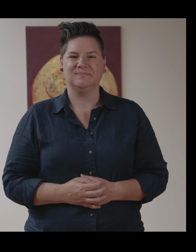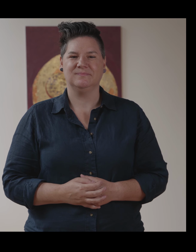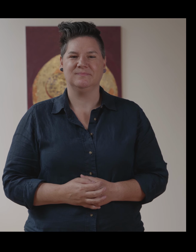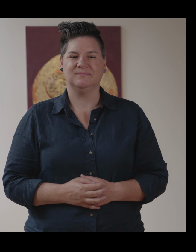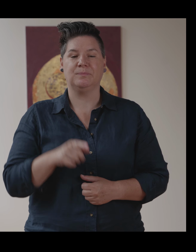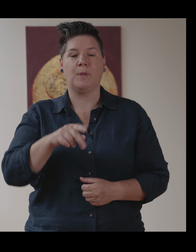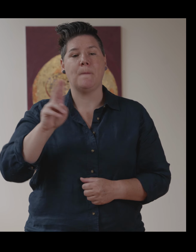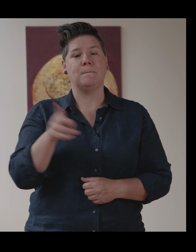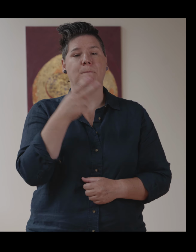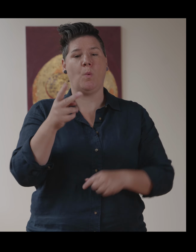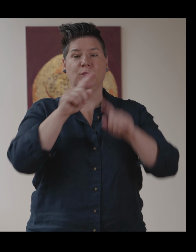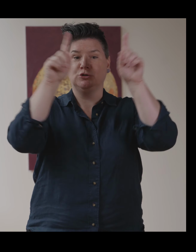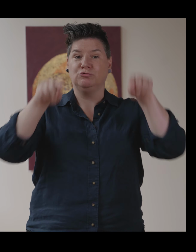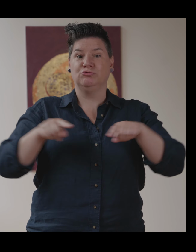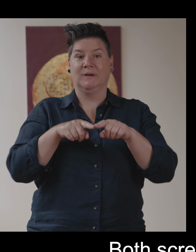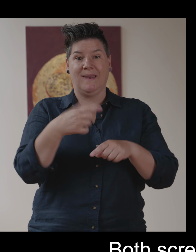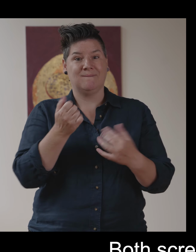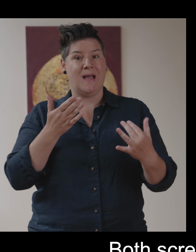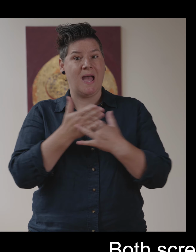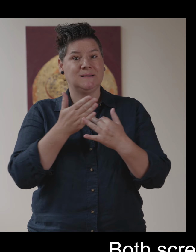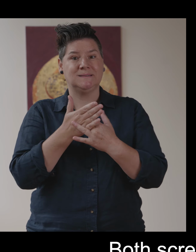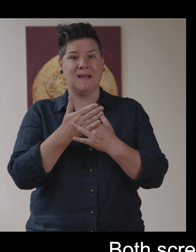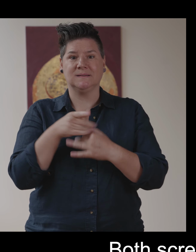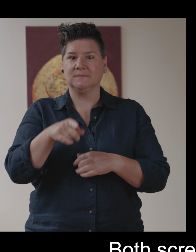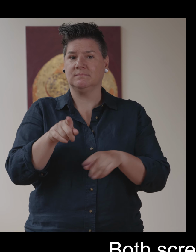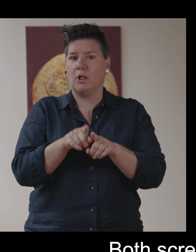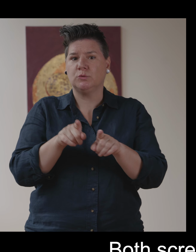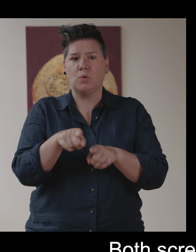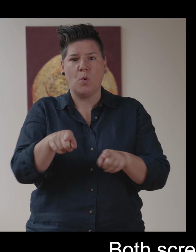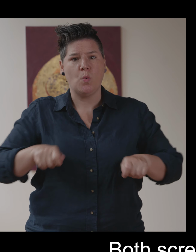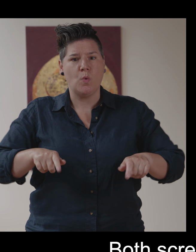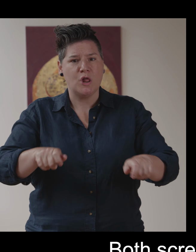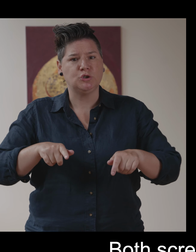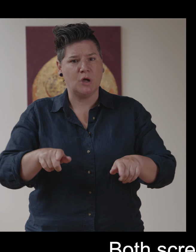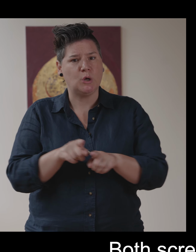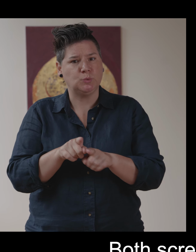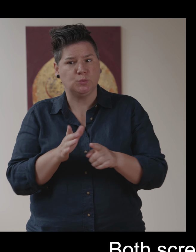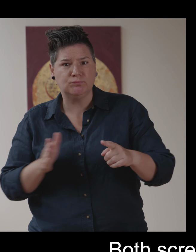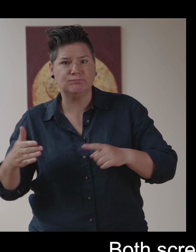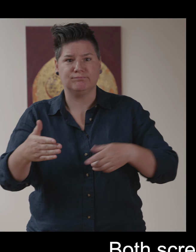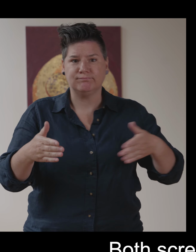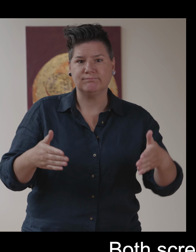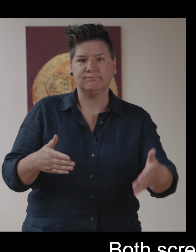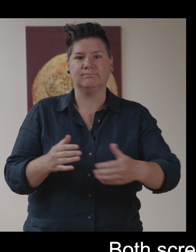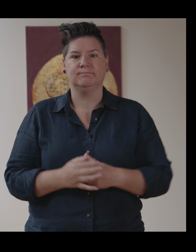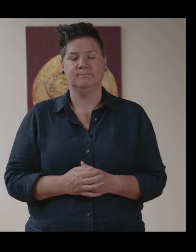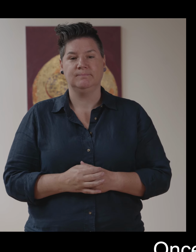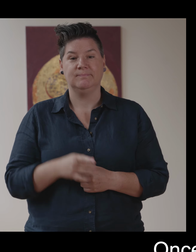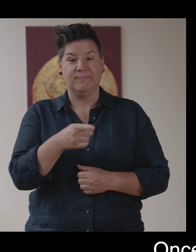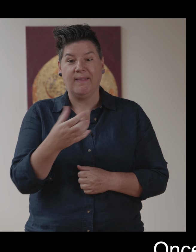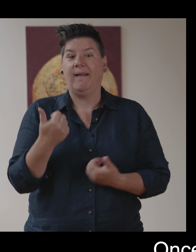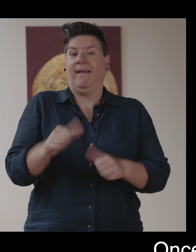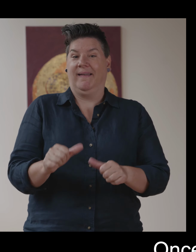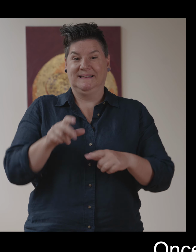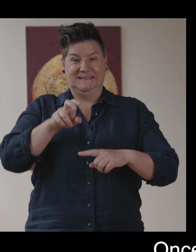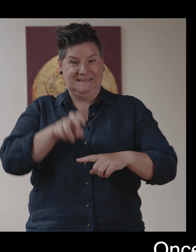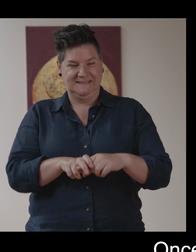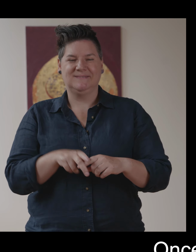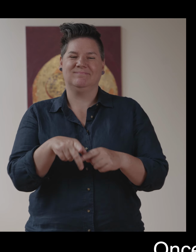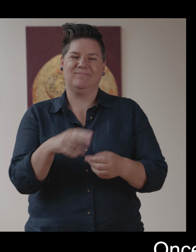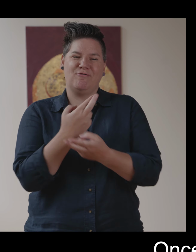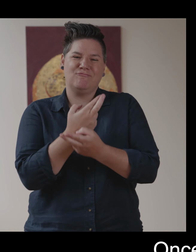This is how it looks. Both screen 1 and 2 have access and viewing areas for wheelchair users. Once you find your